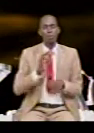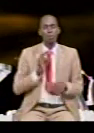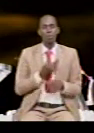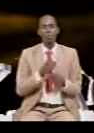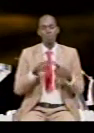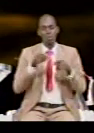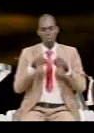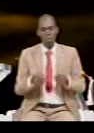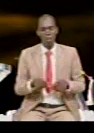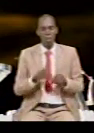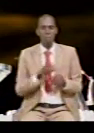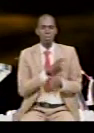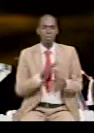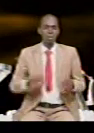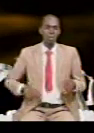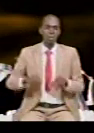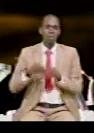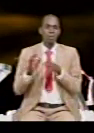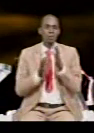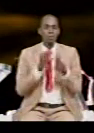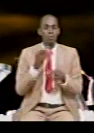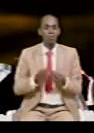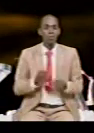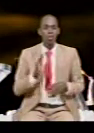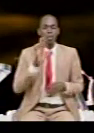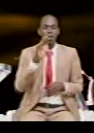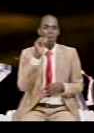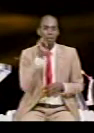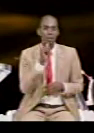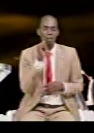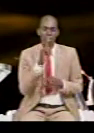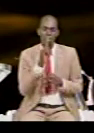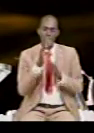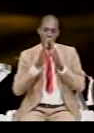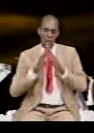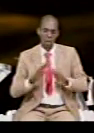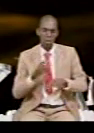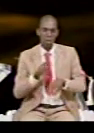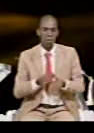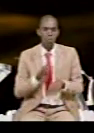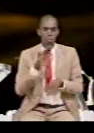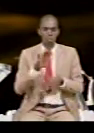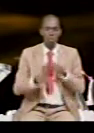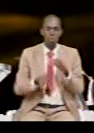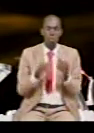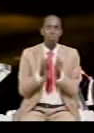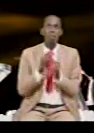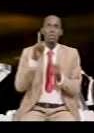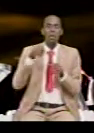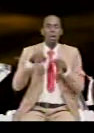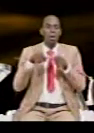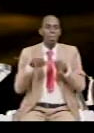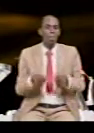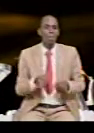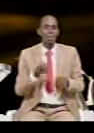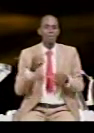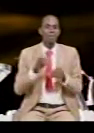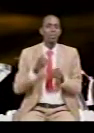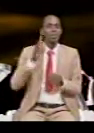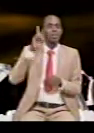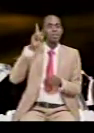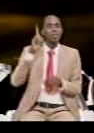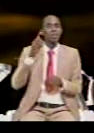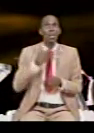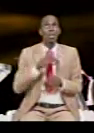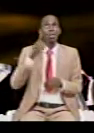name. Your daily quiet time, your walk with him, abiding in him, and he